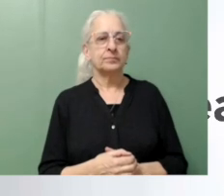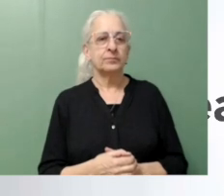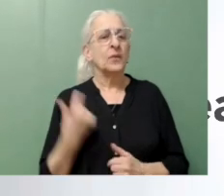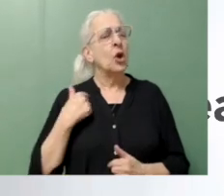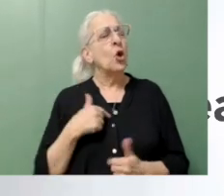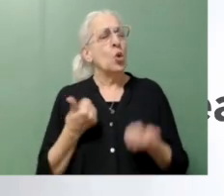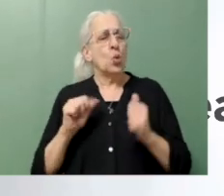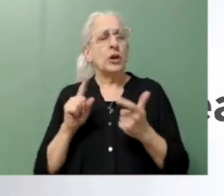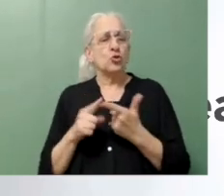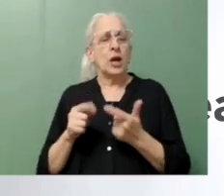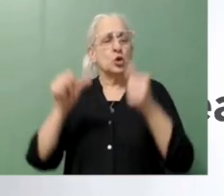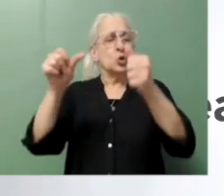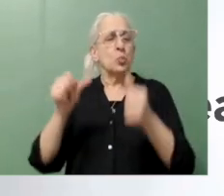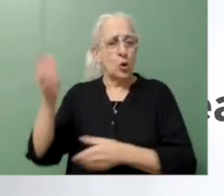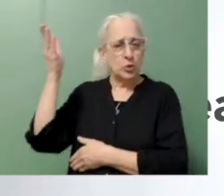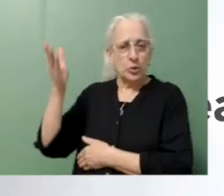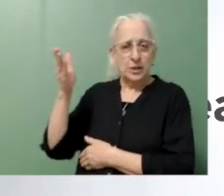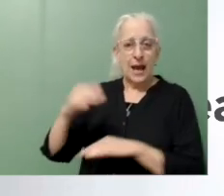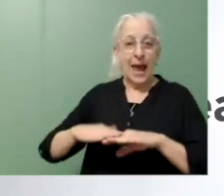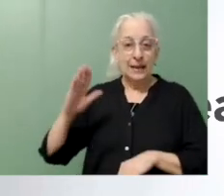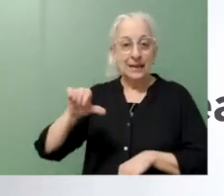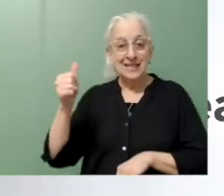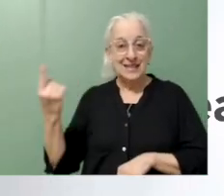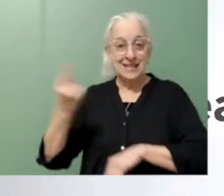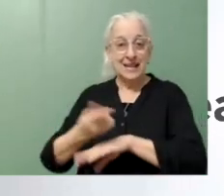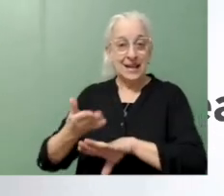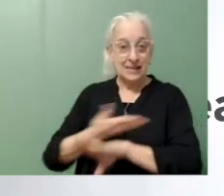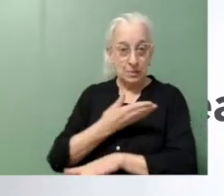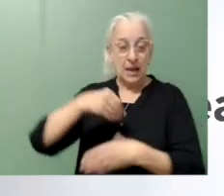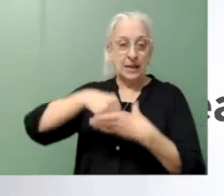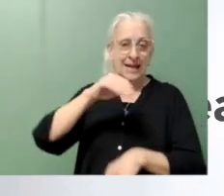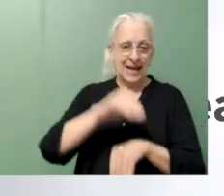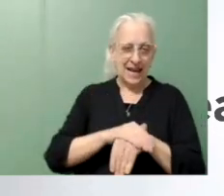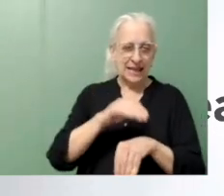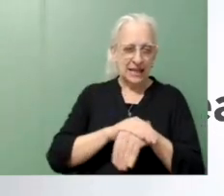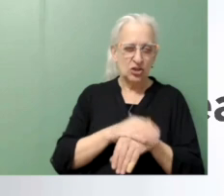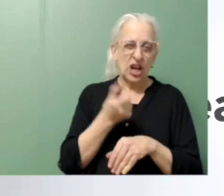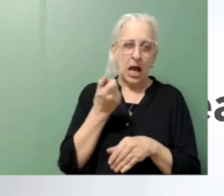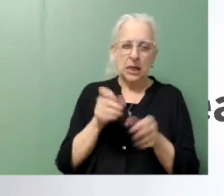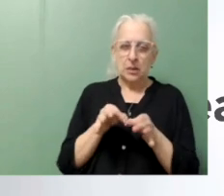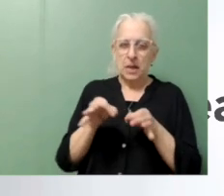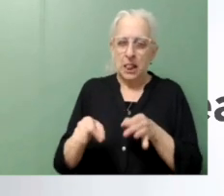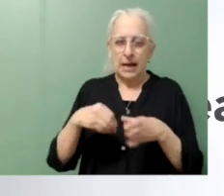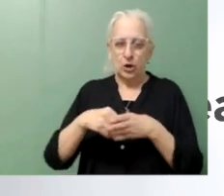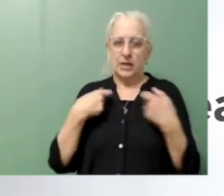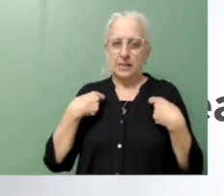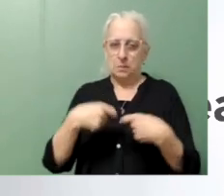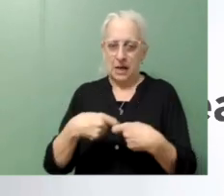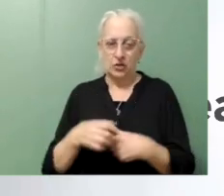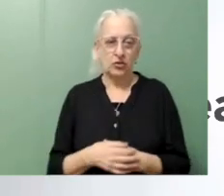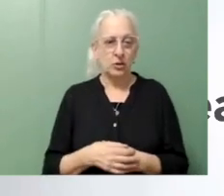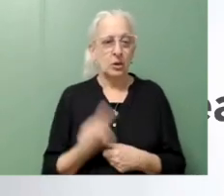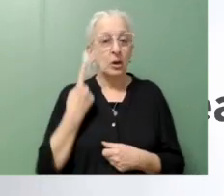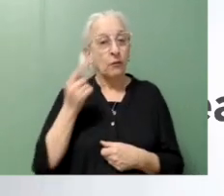post presentations at least 10 days ahead in English and a bit later in Spanish. For